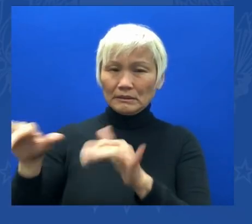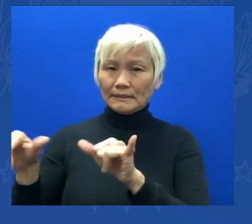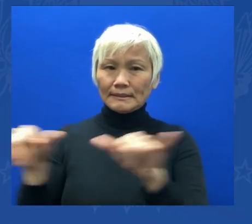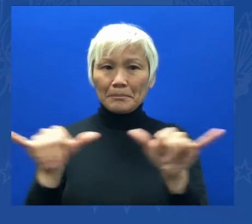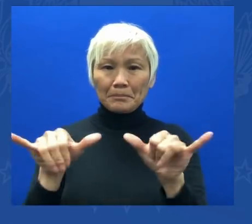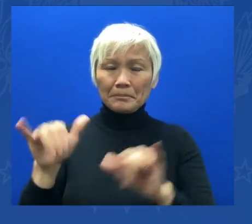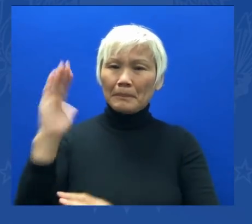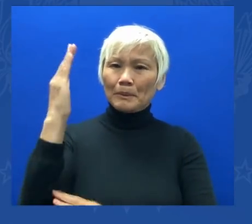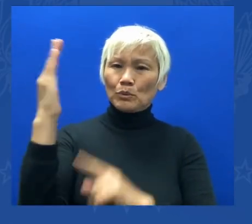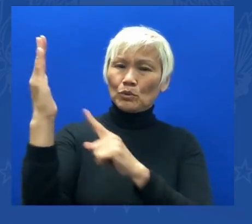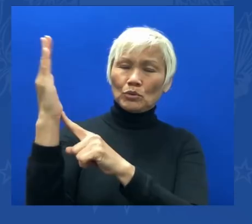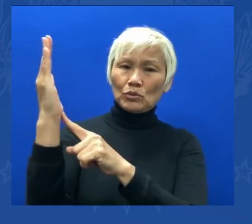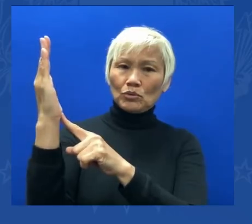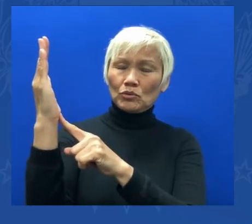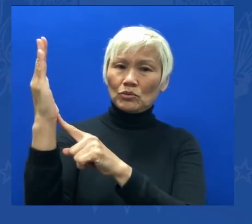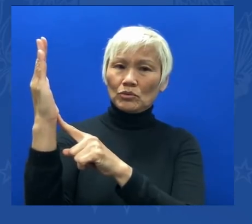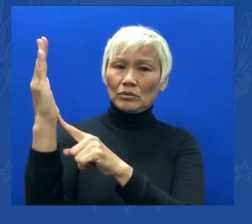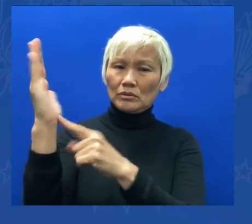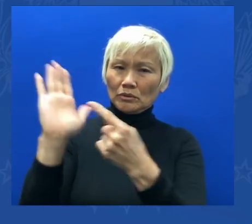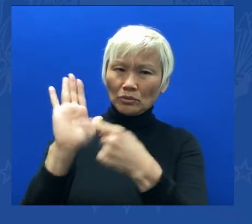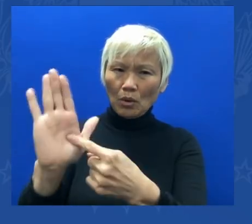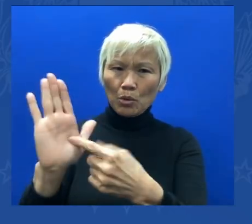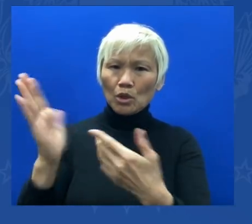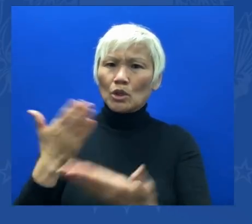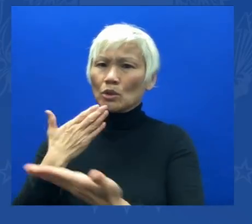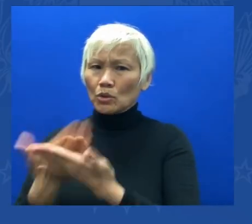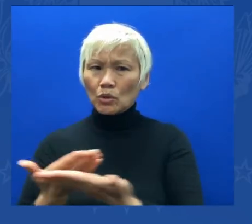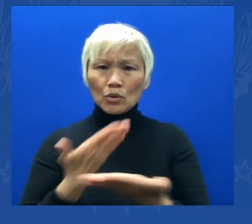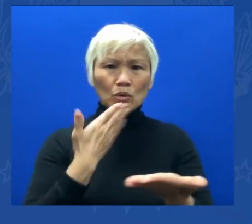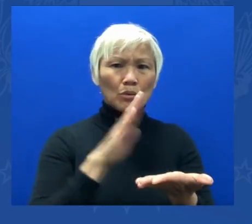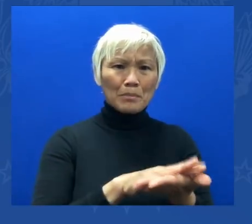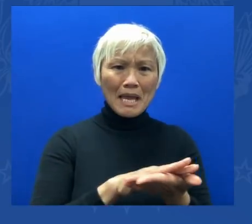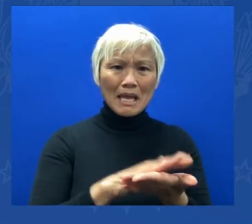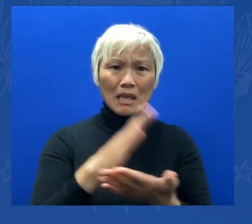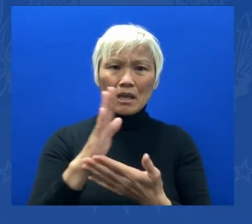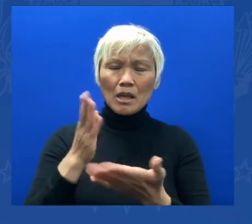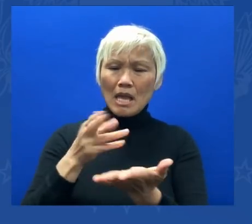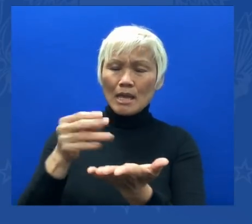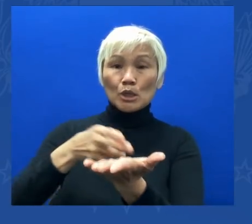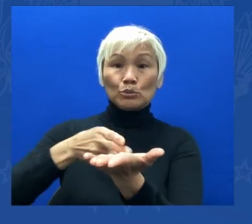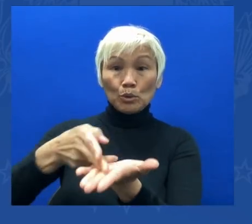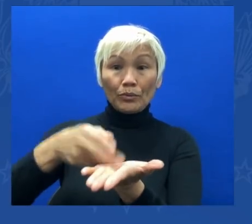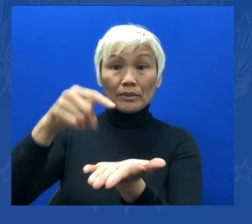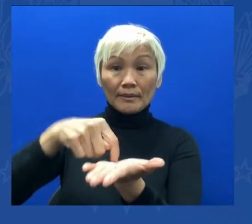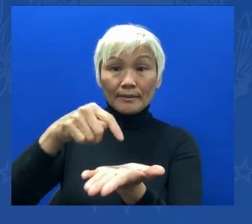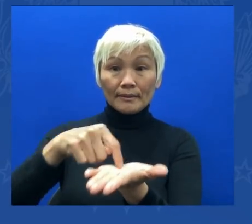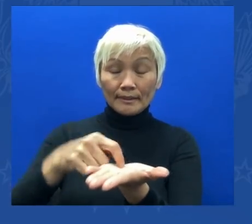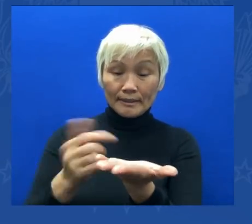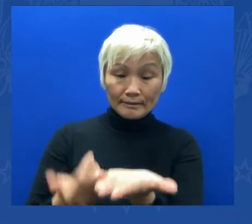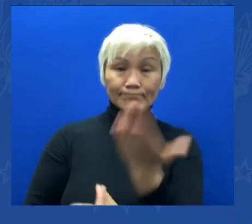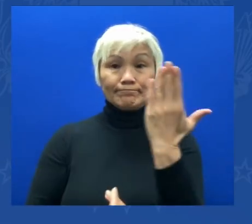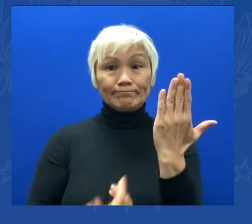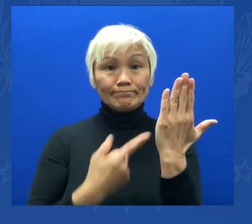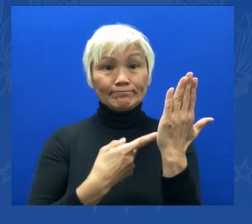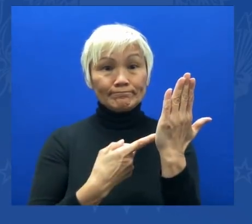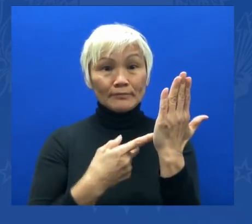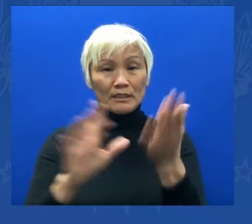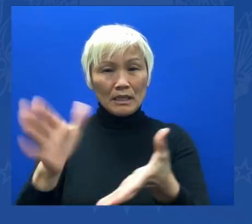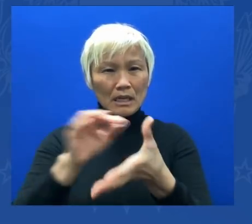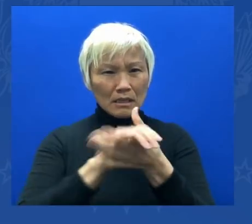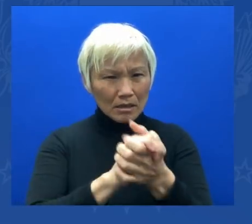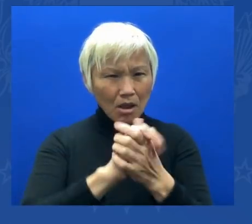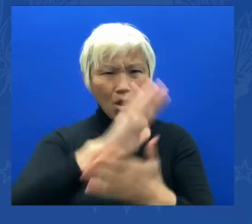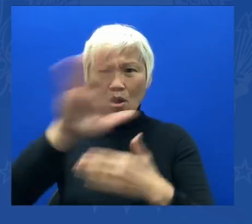I want to congratulate the awardees and the scholarship winners who carry on that sacred tradition. We've all seen